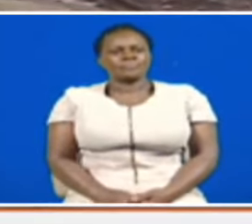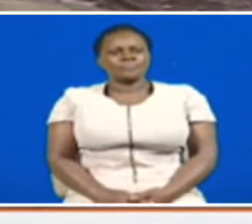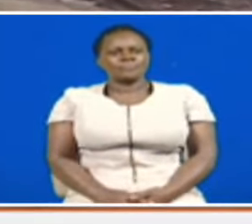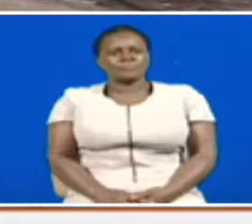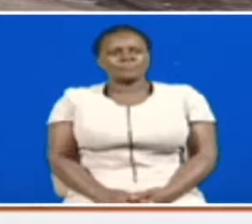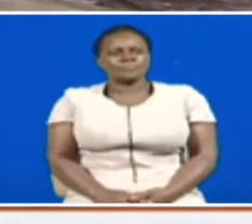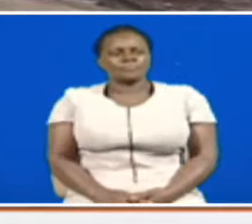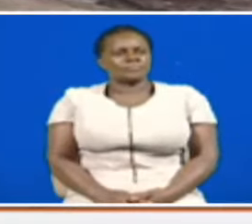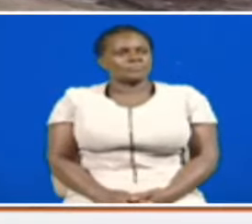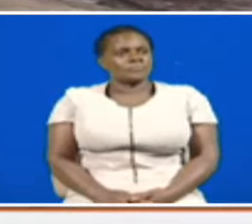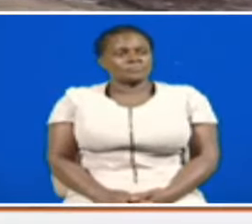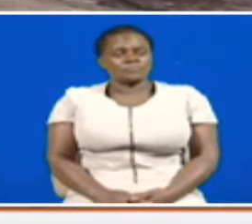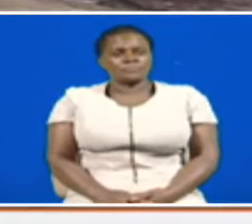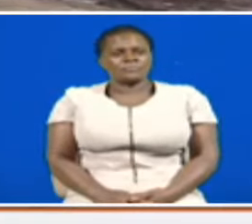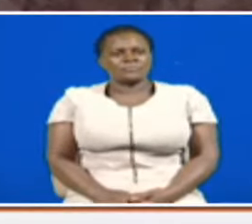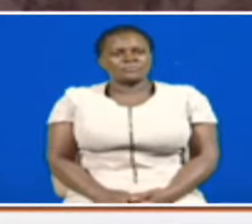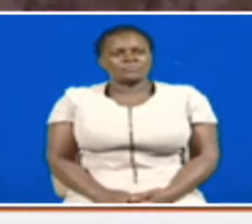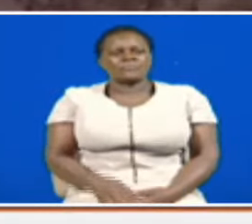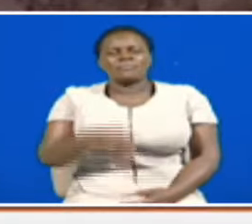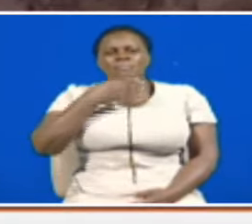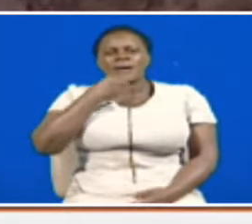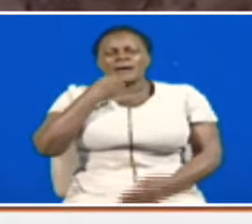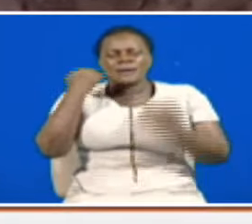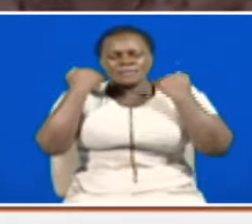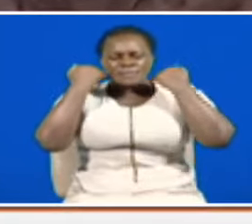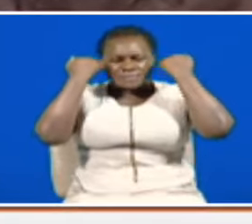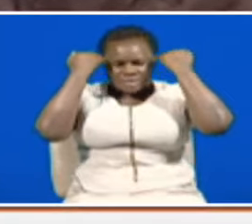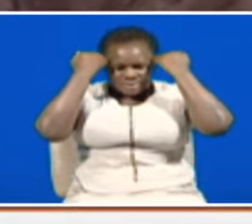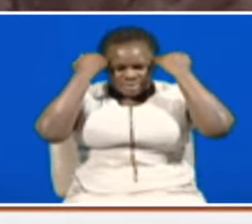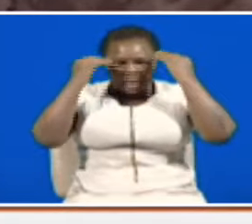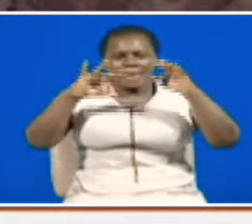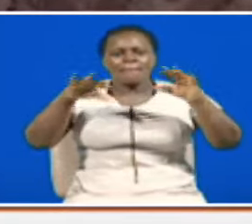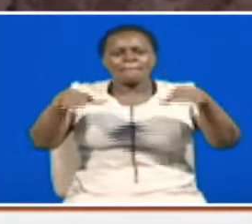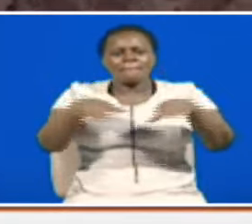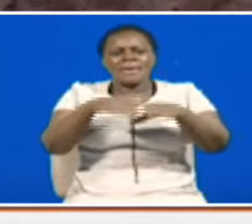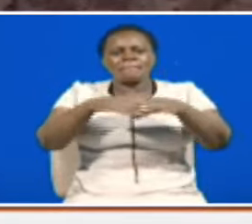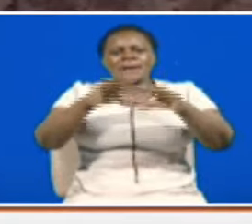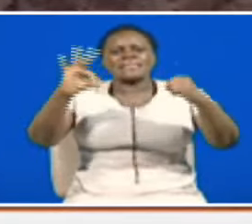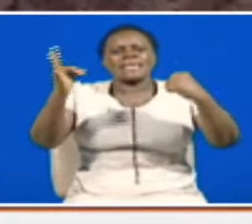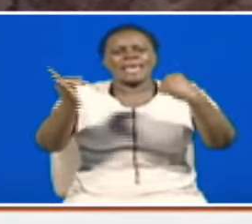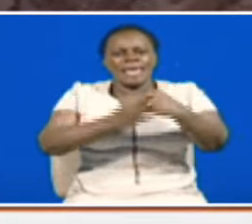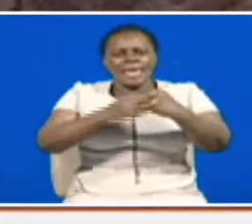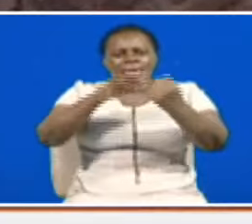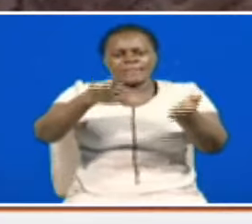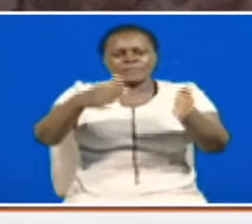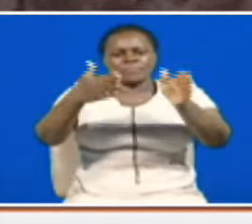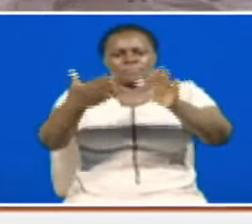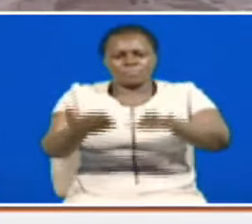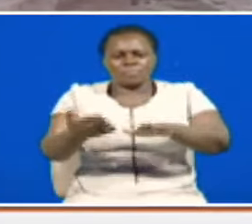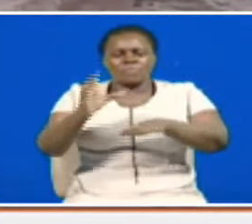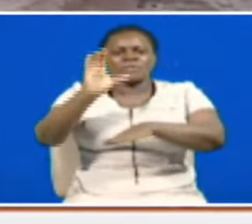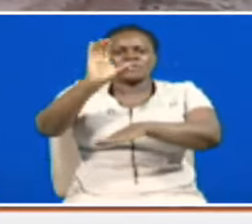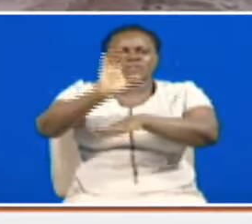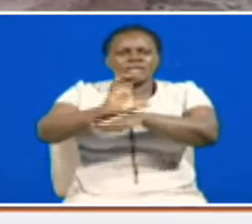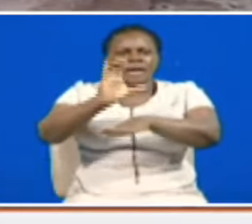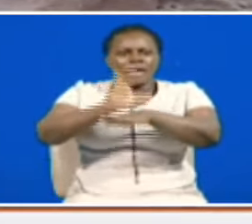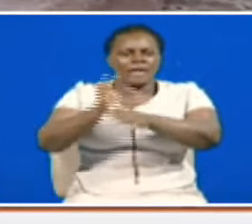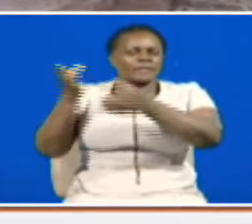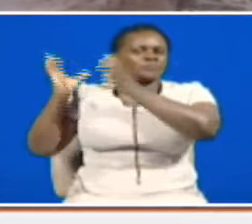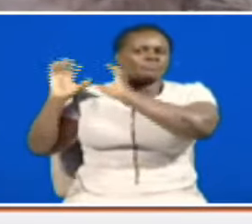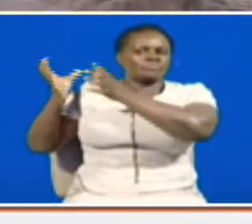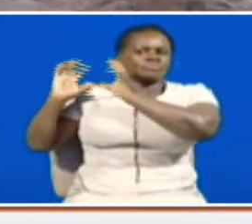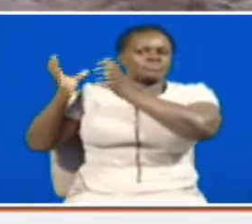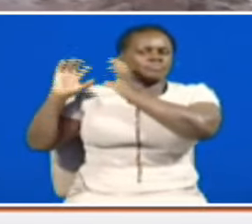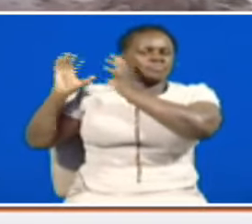Titus Ngonyo is a distressed man. He lost 8 members to controversial Pastor Paul McKenzie cult church at